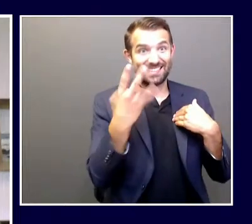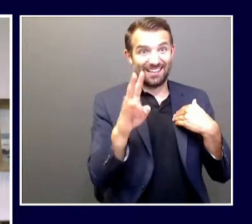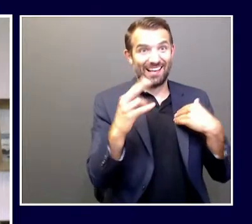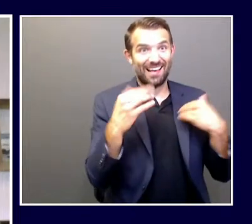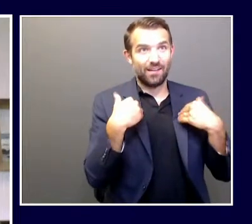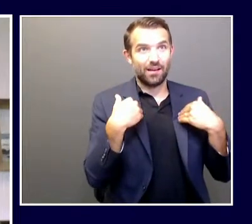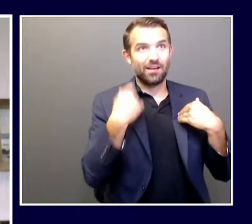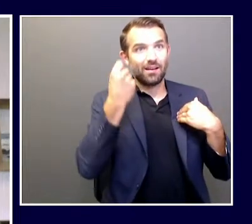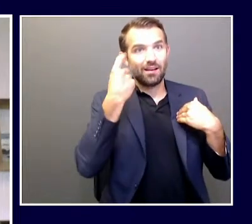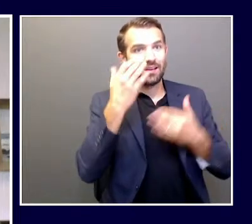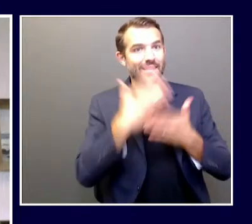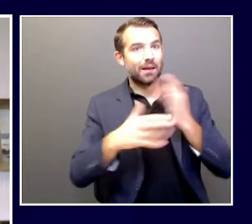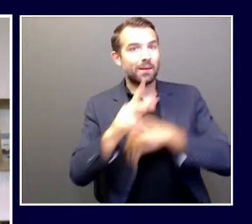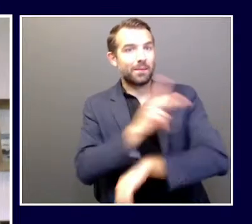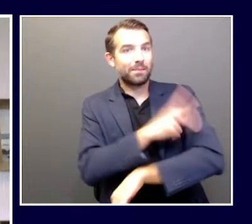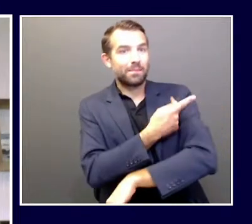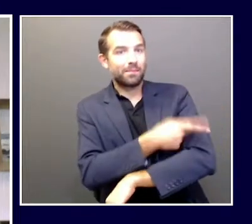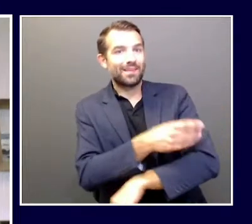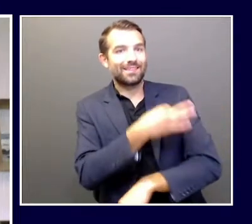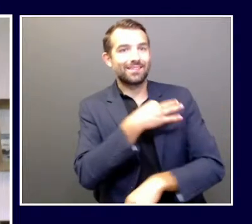you. And just